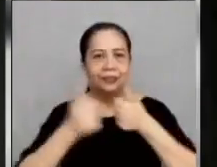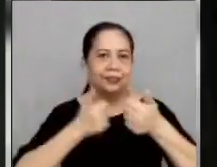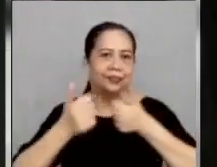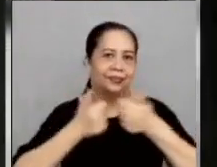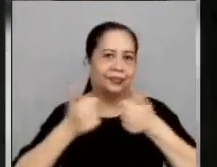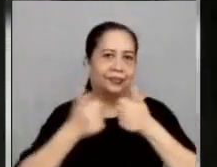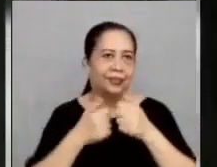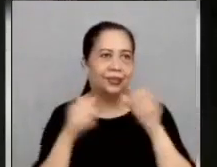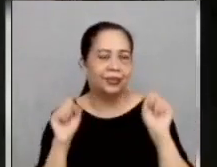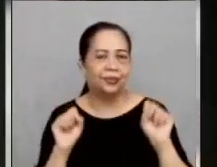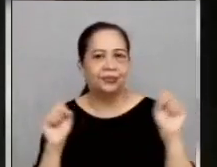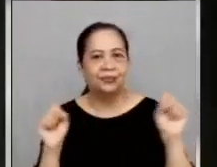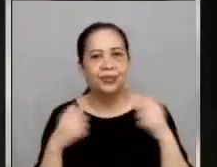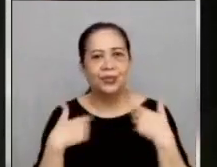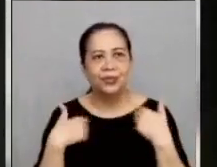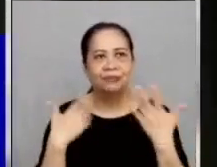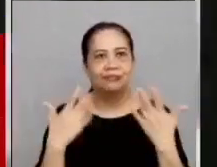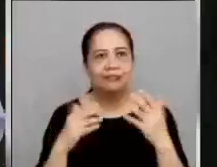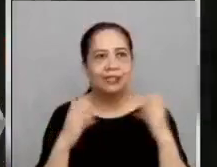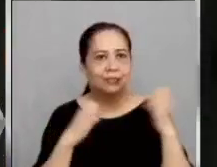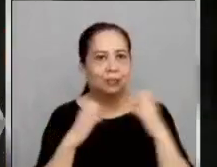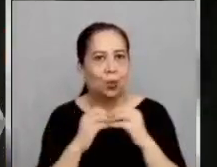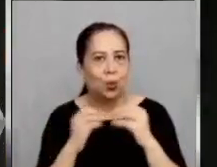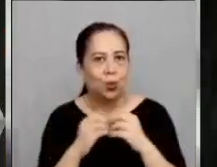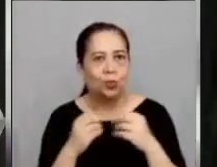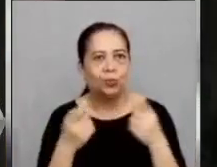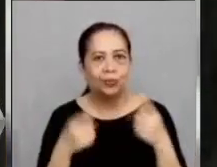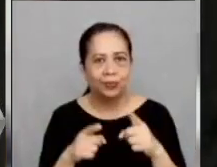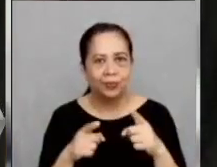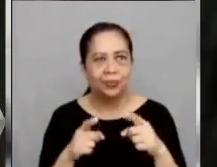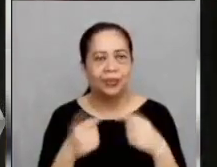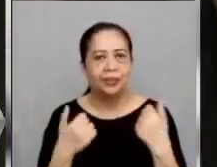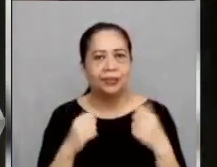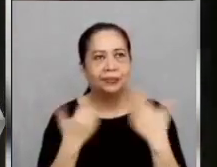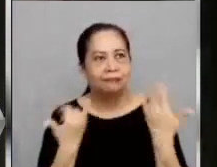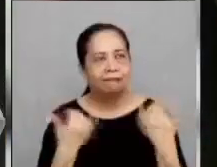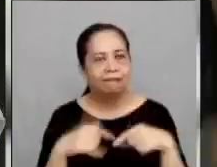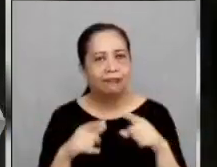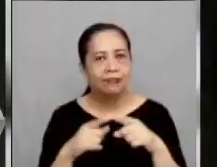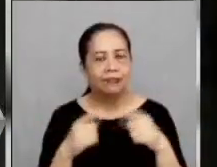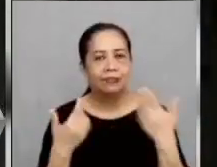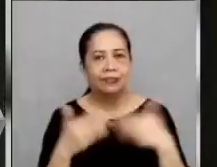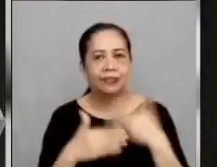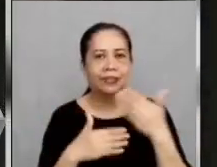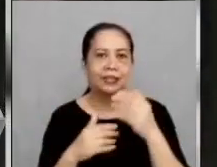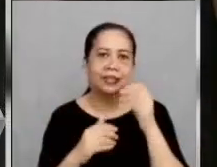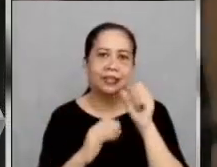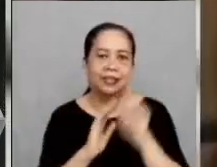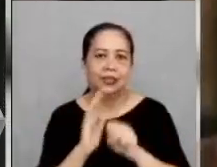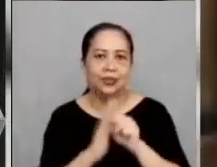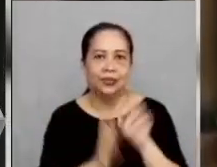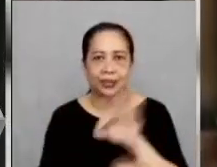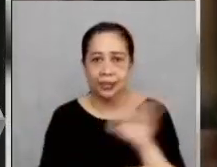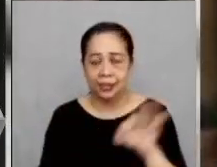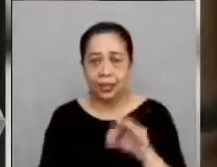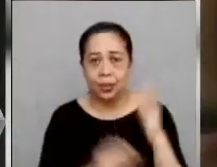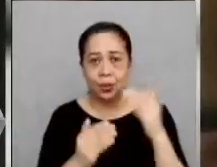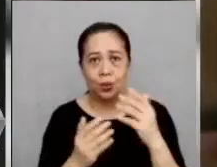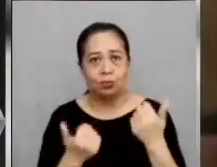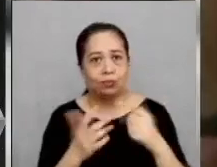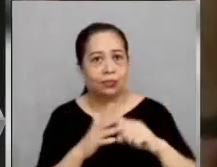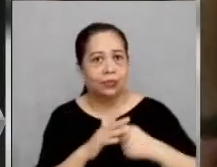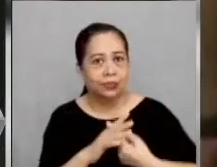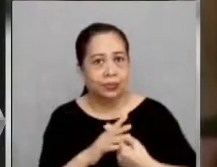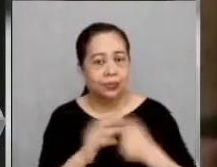we're expecting more to happen, especially as we usher in season 99. We hope that this will be a start, ang pagbabalik